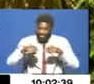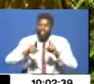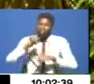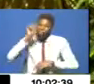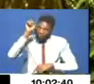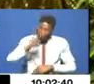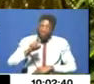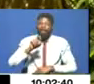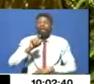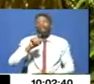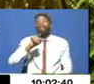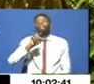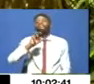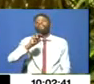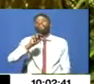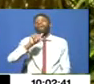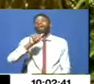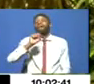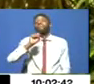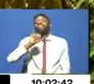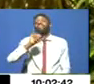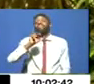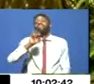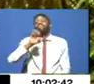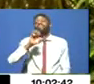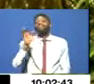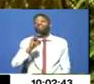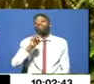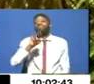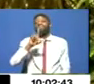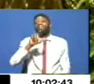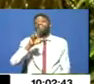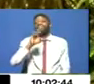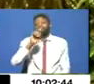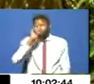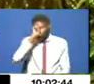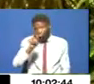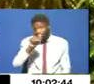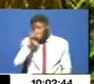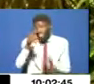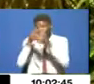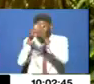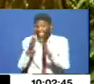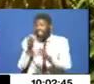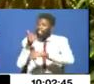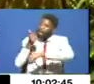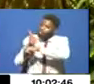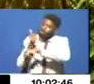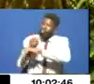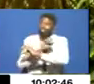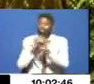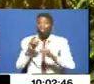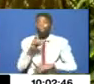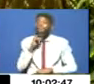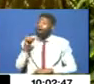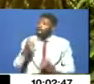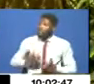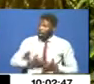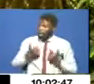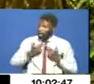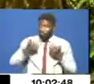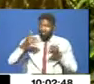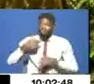Masinde Muliro, and you should not abuse other leaders. That man is still alive today, and I respect